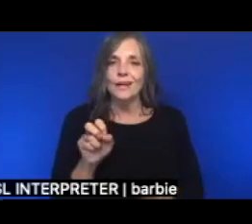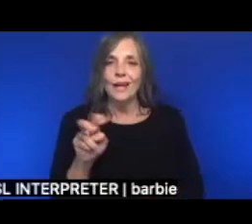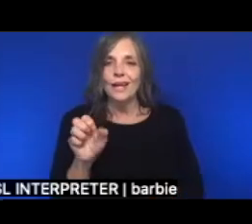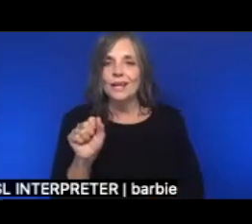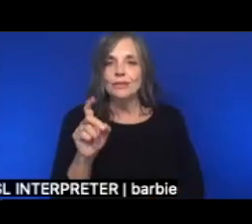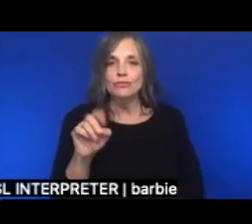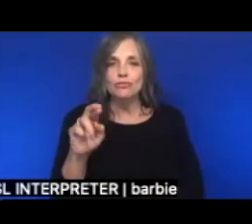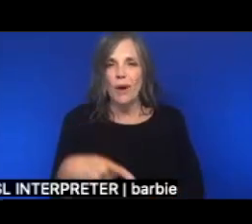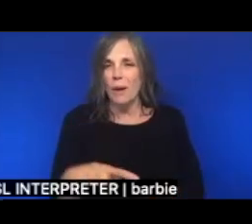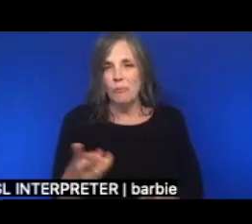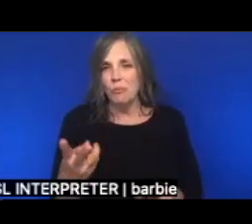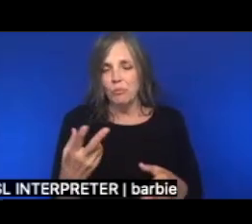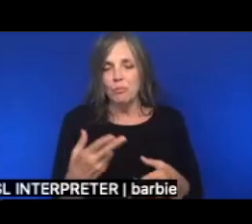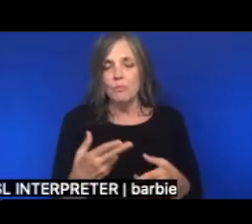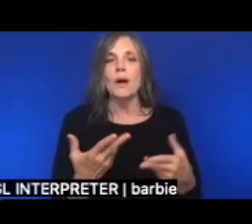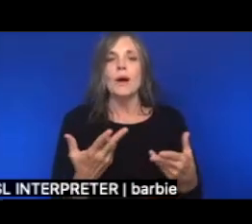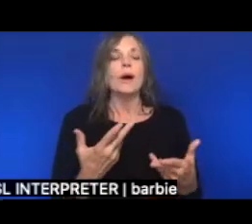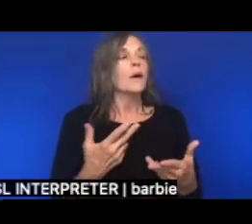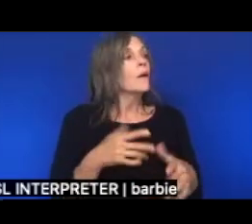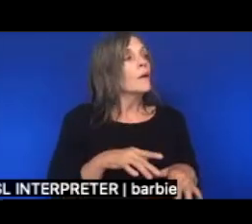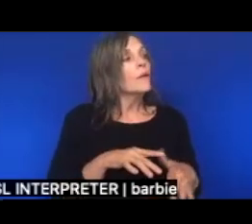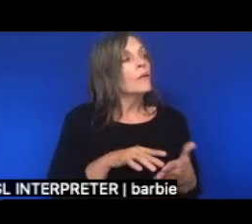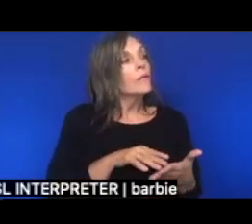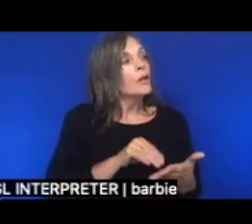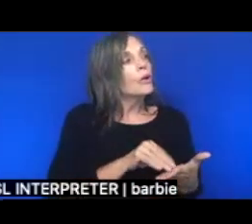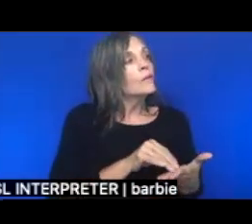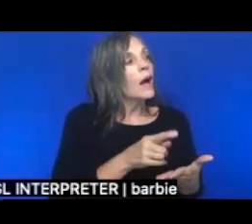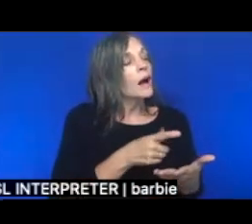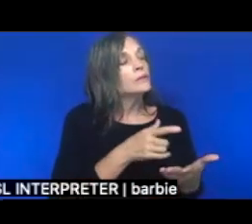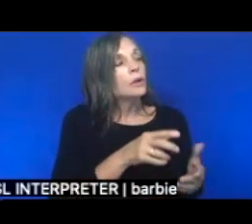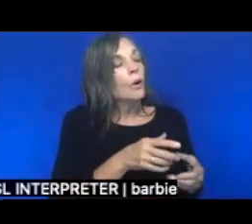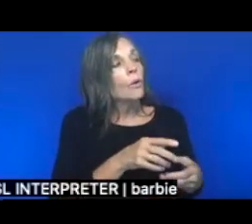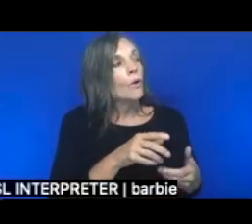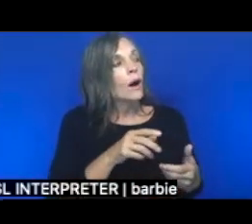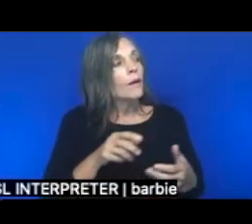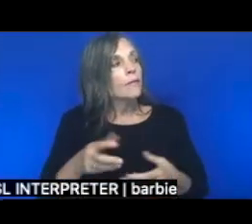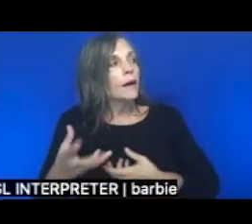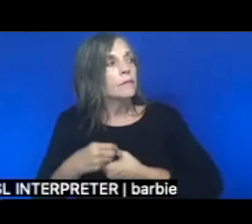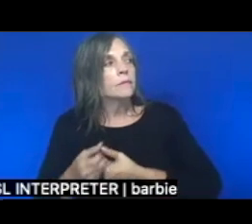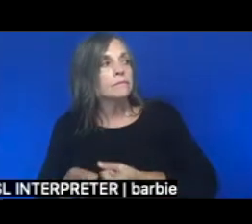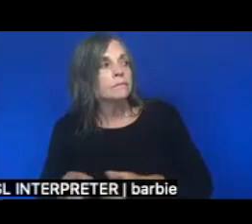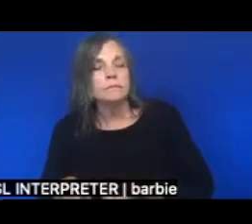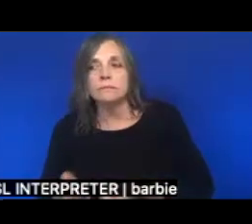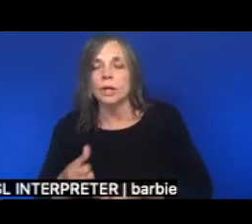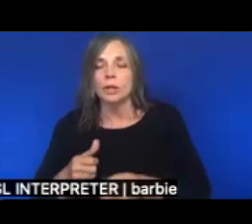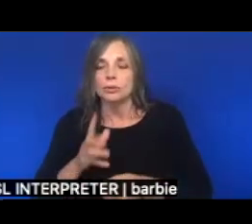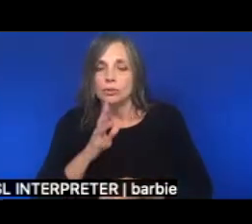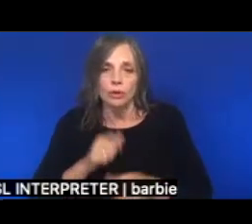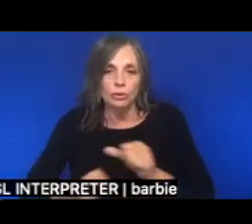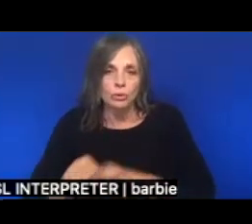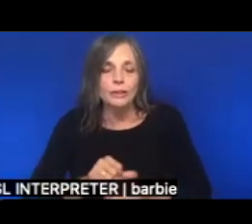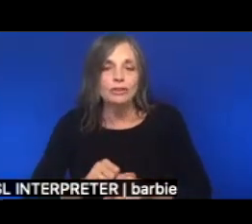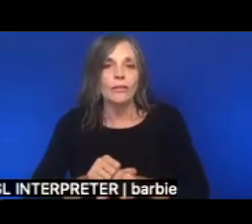But they learned that so they could not be disruptive in public in school and not get in trouble for talking. So that was a really fond memory